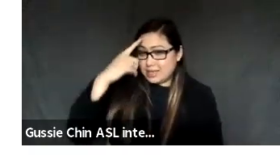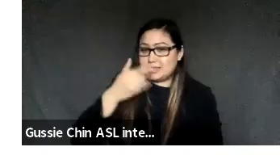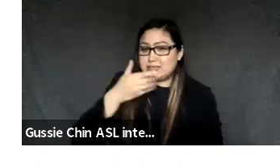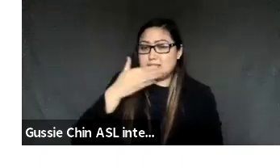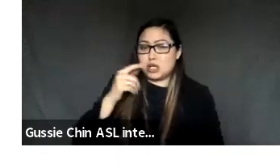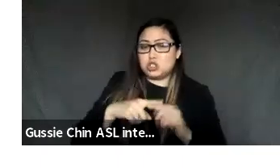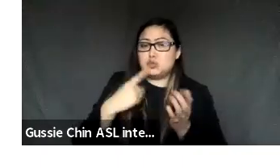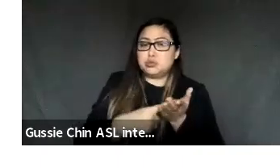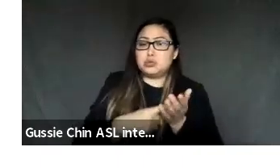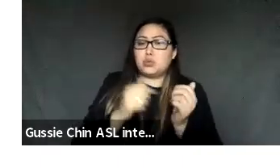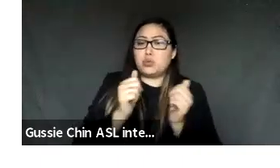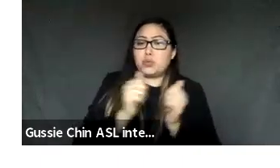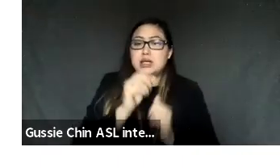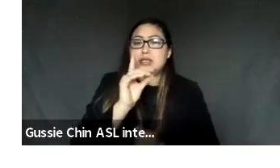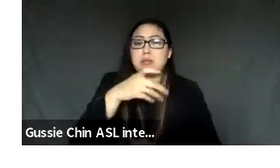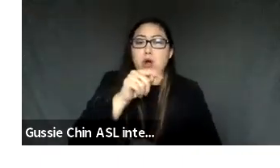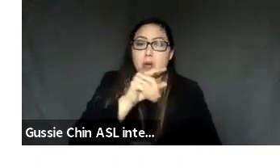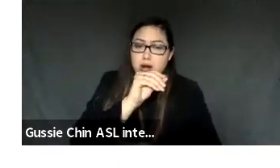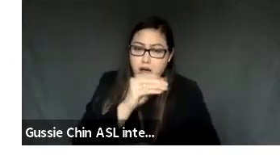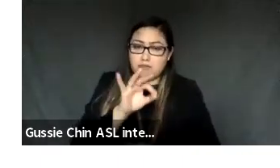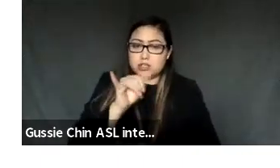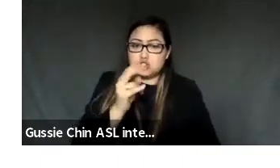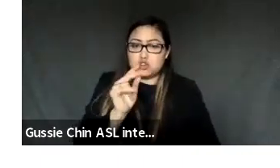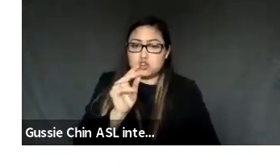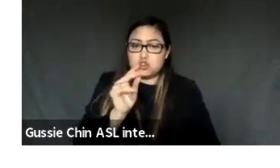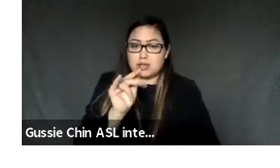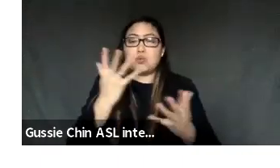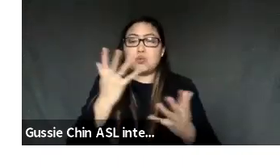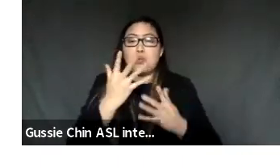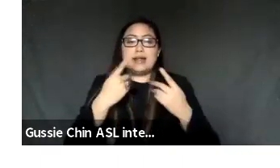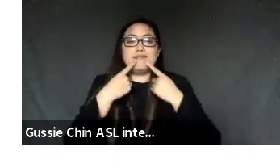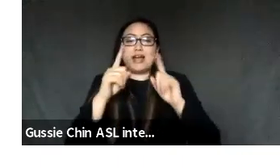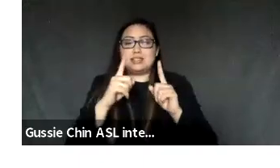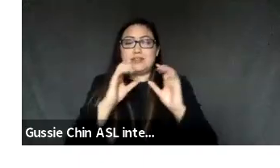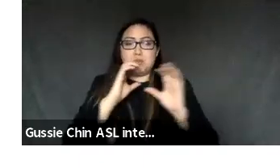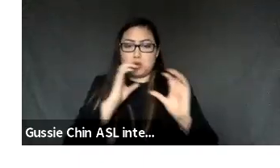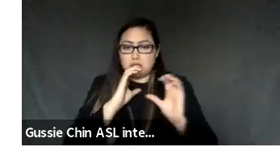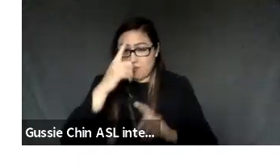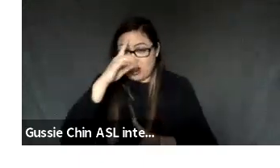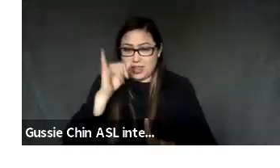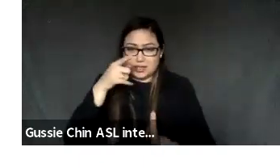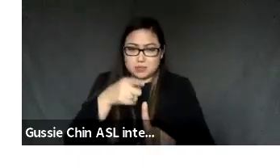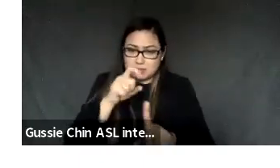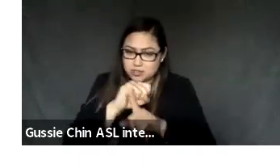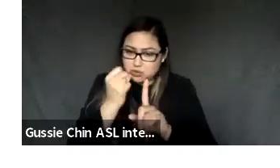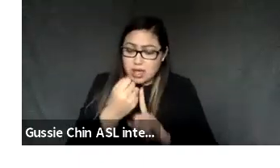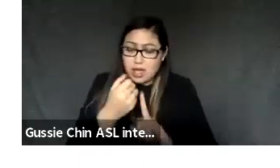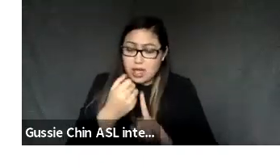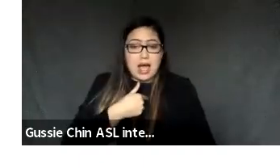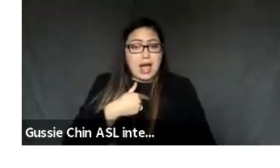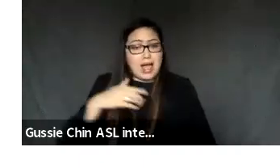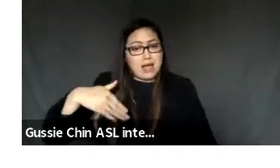of Justice on what effective communication is in this specific instance. I've not seen where a captioned phone has